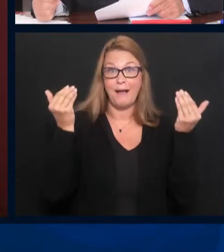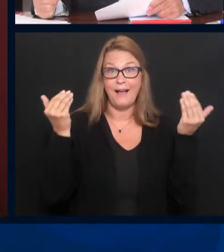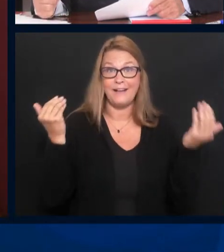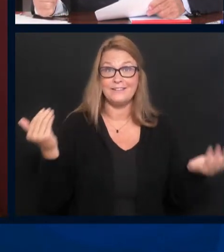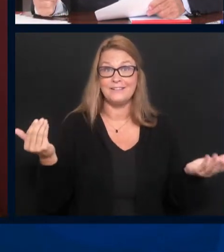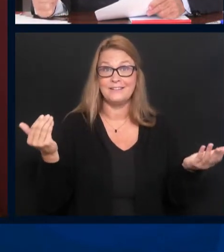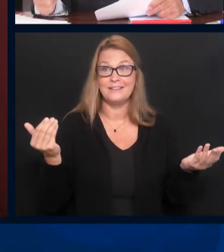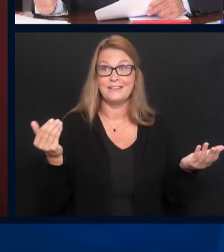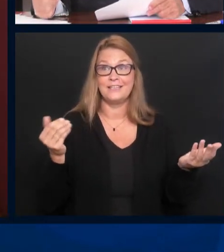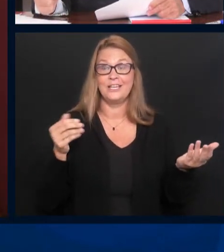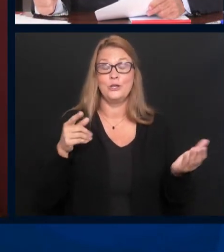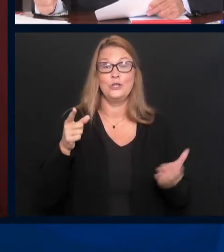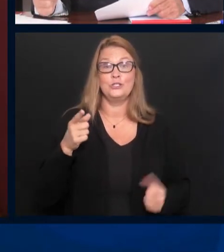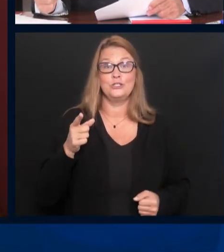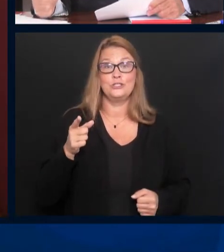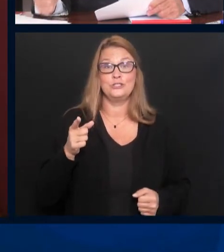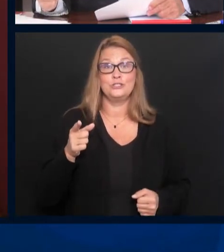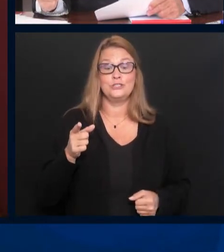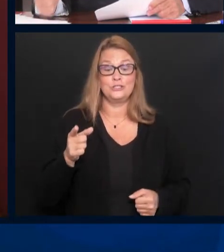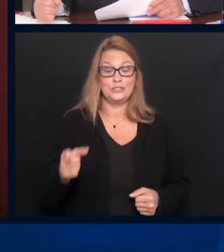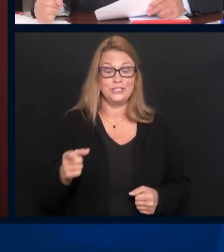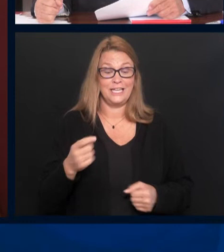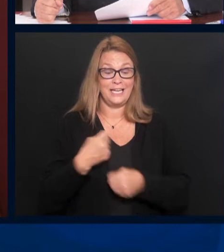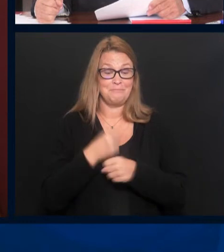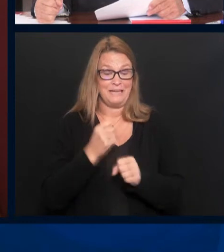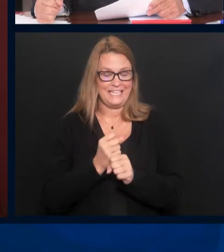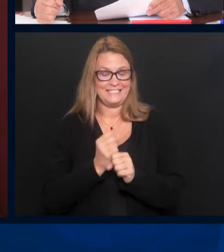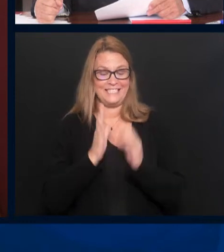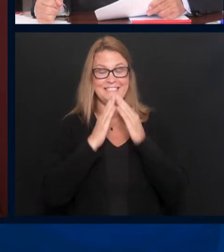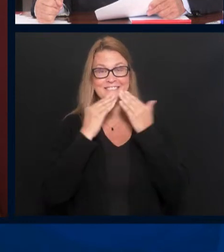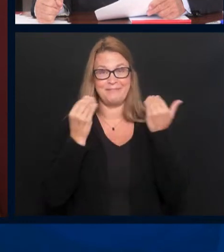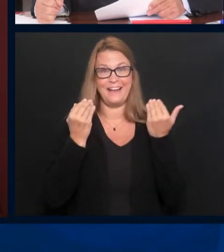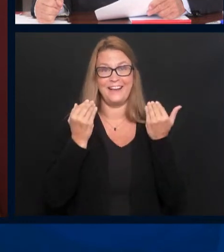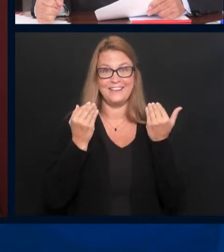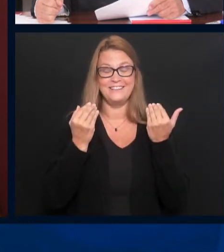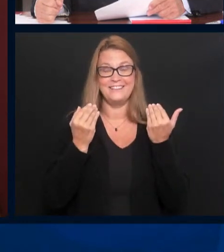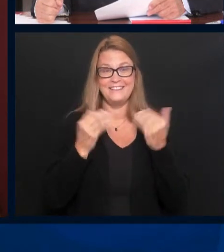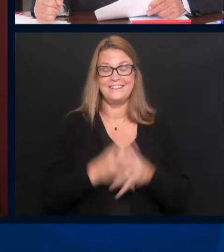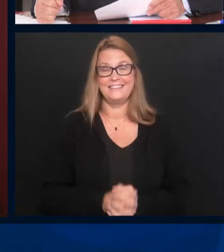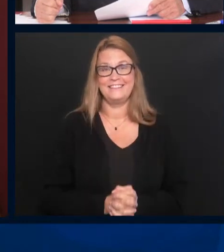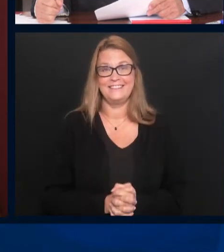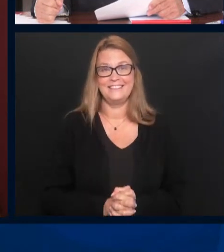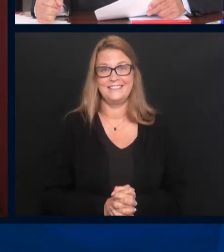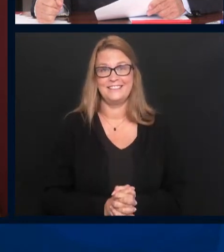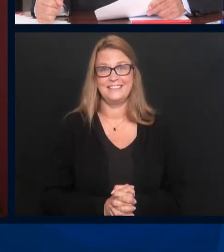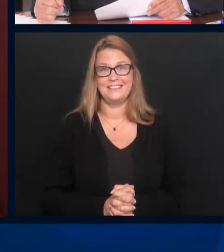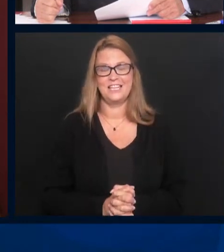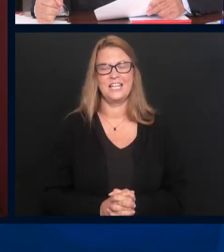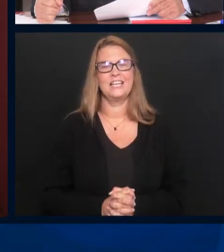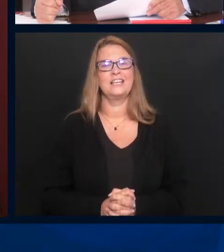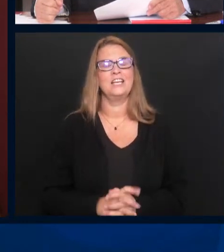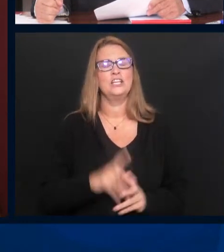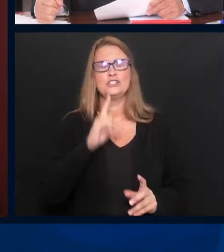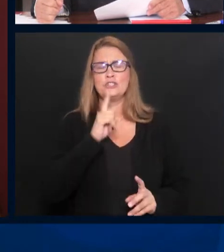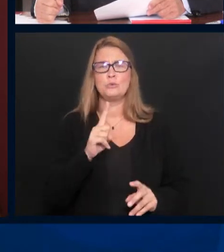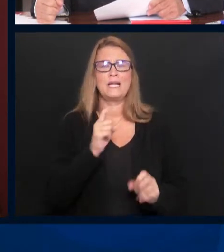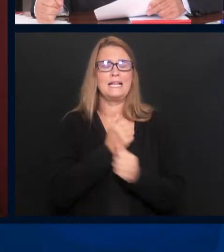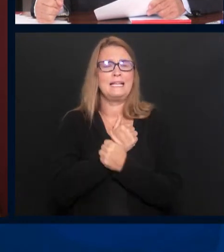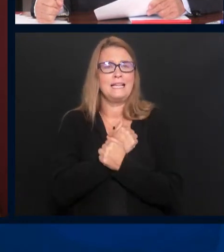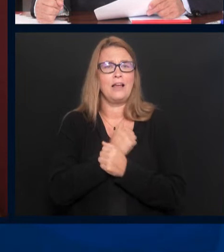a face that absolutely just makes us smile. And with all of that and everything, she also loves